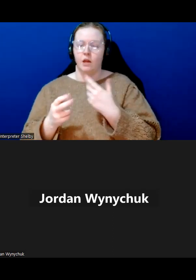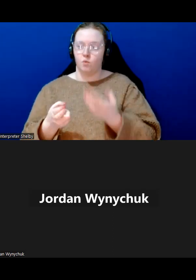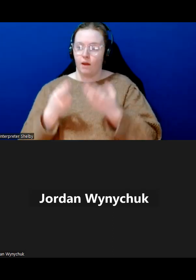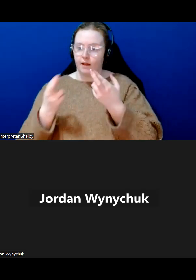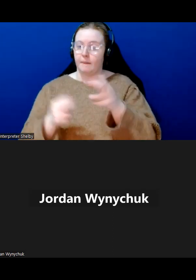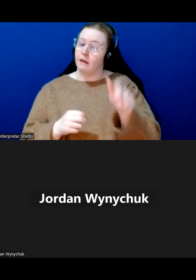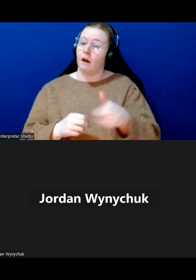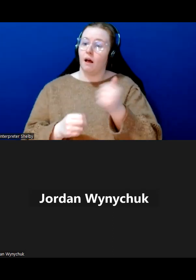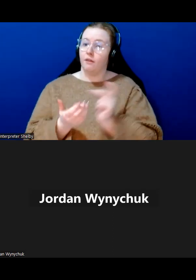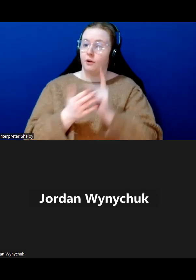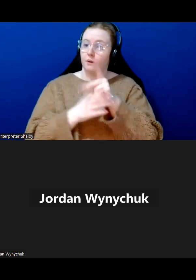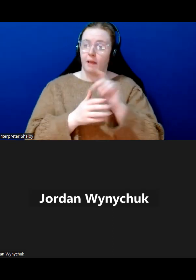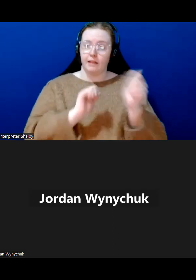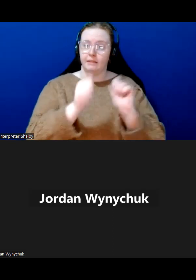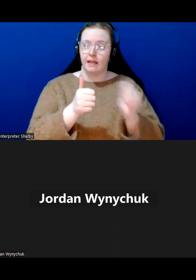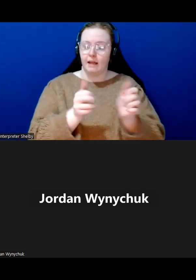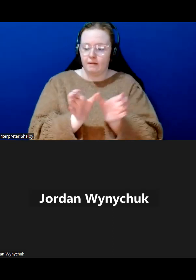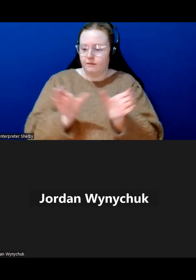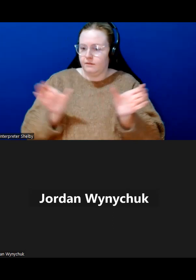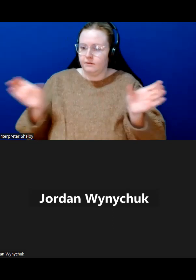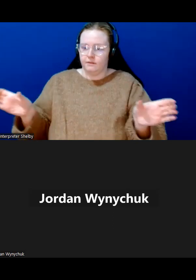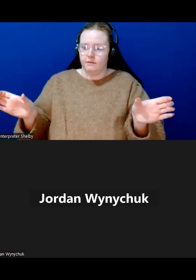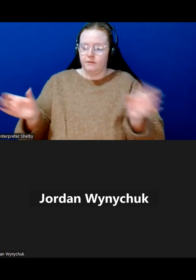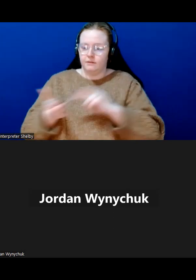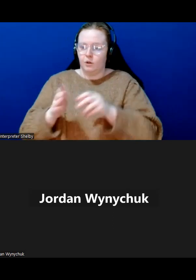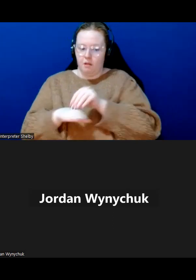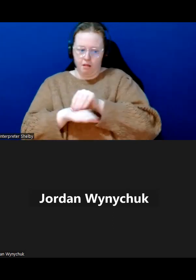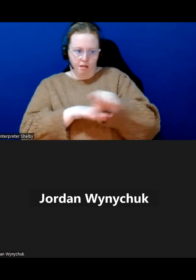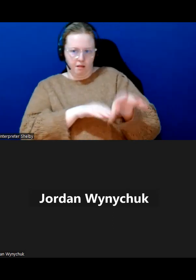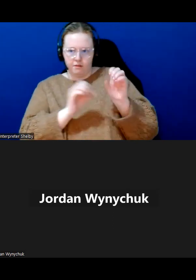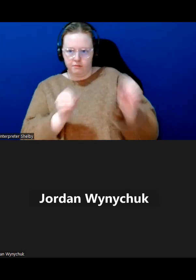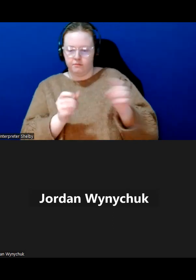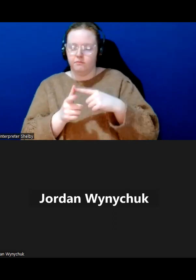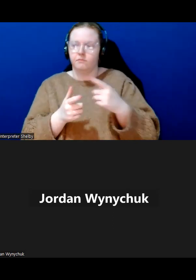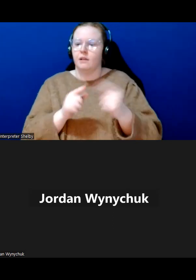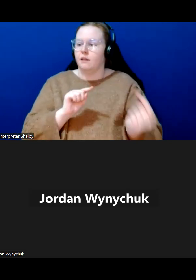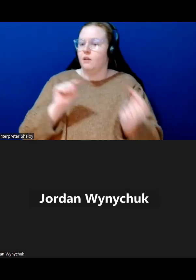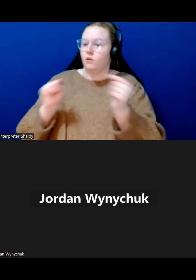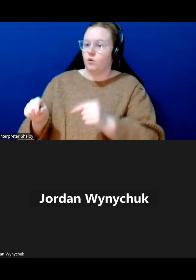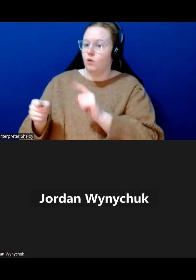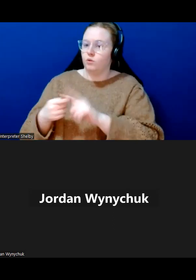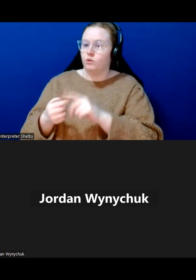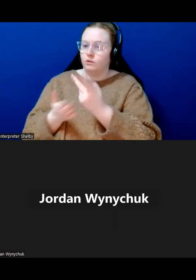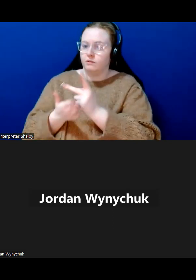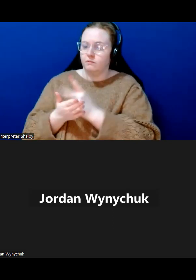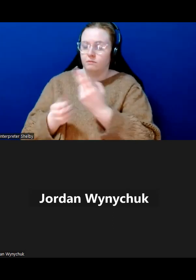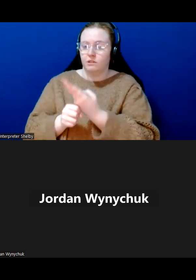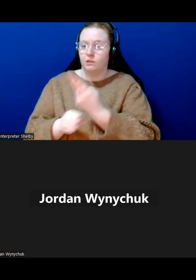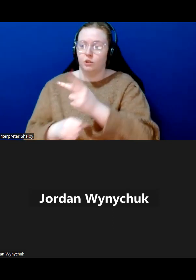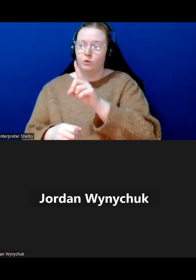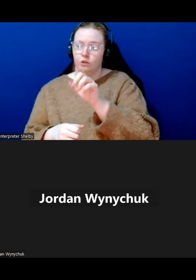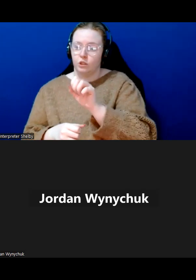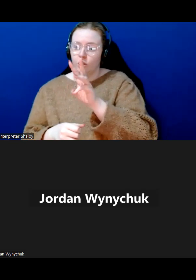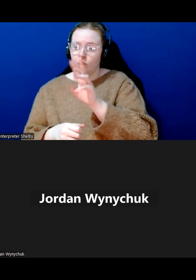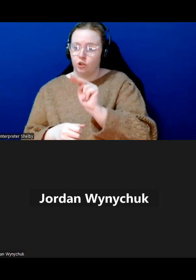right now just to avoid any spreading, and then bring it to your kitchen sink and actually douse it in Dawn dish soap and then put